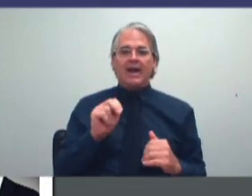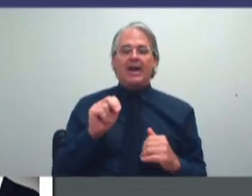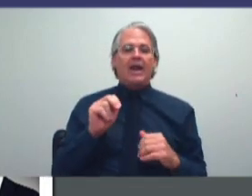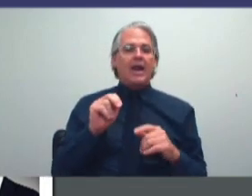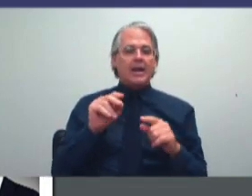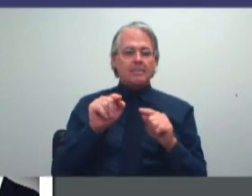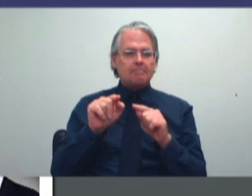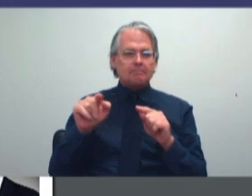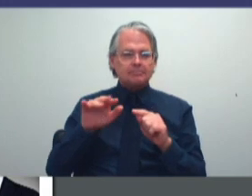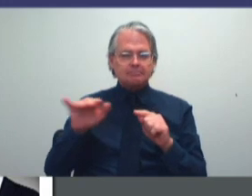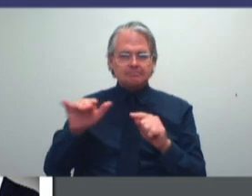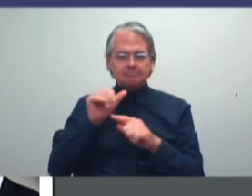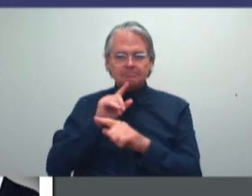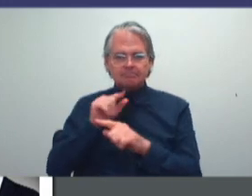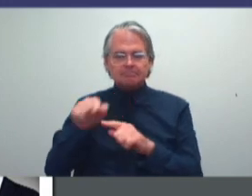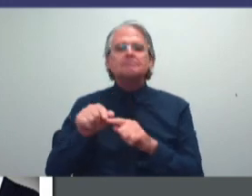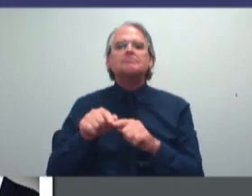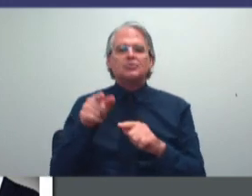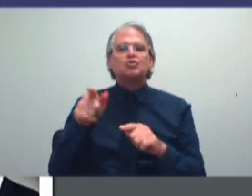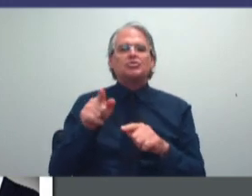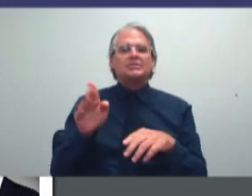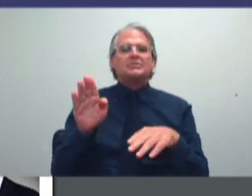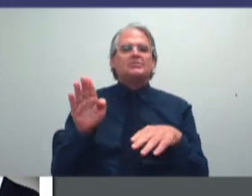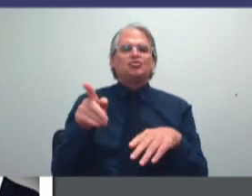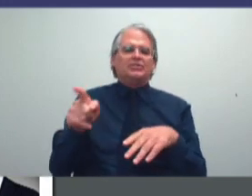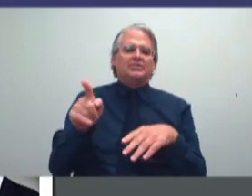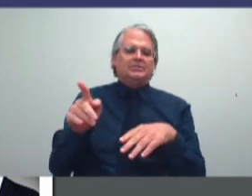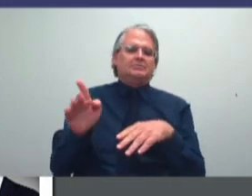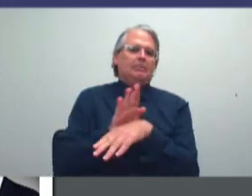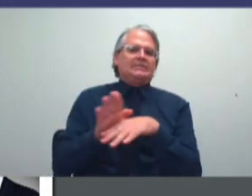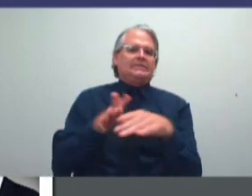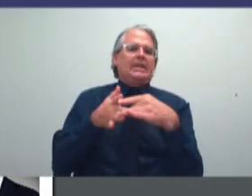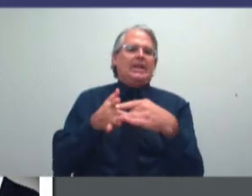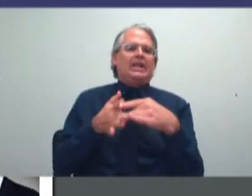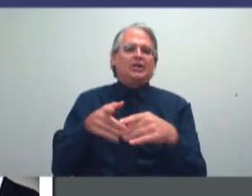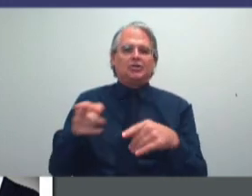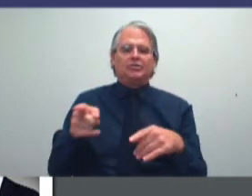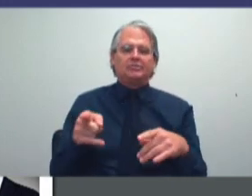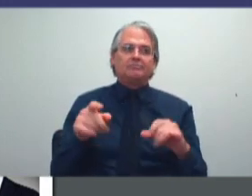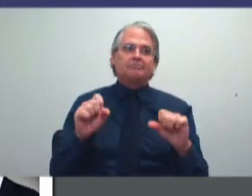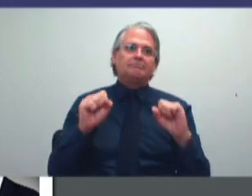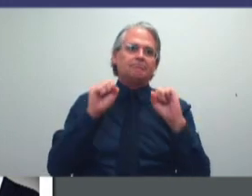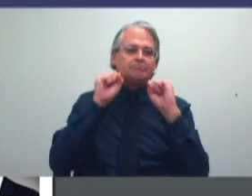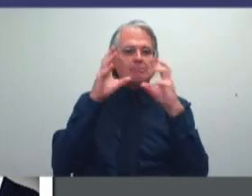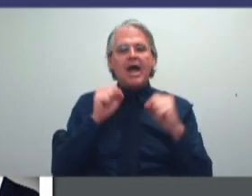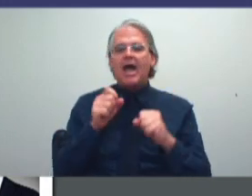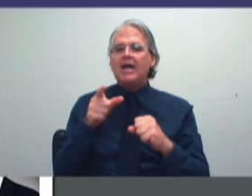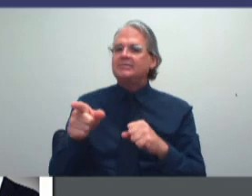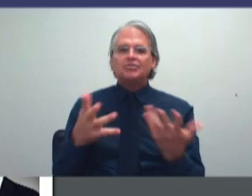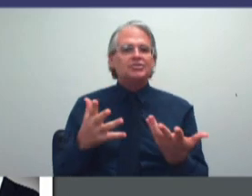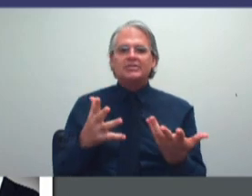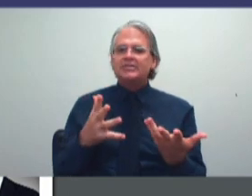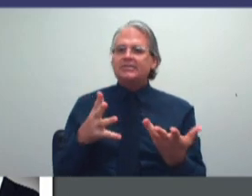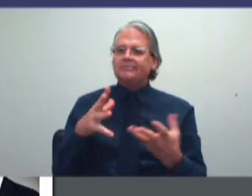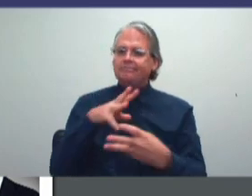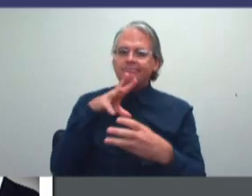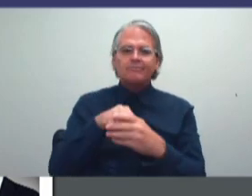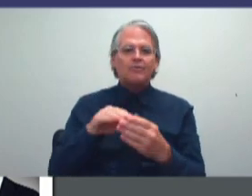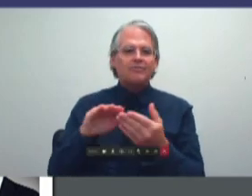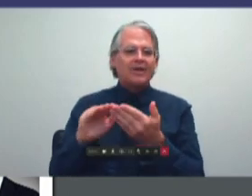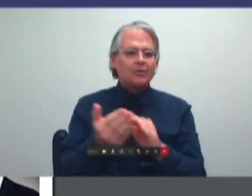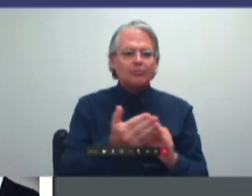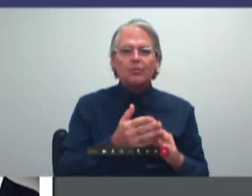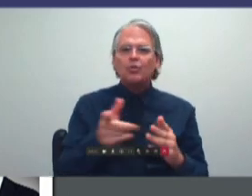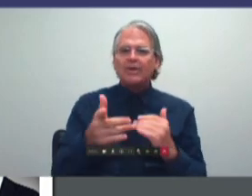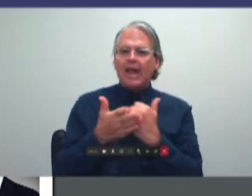our business champion, as you know. Does an amazing job in our community. I want to thank her for our business grants rollout.